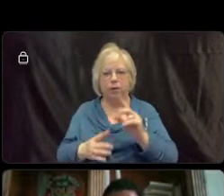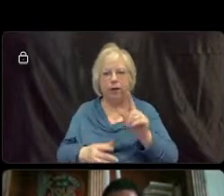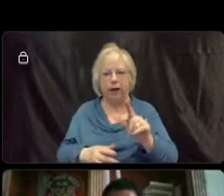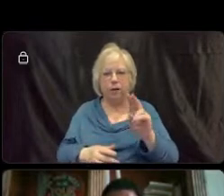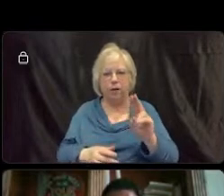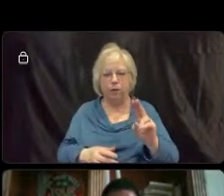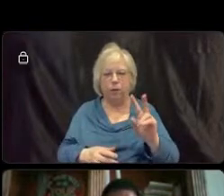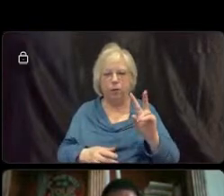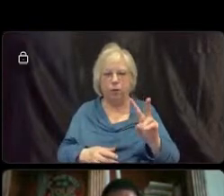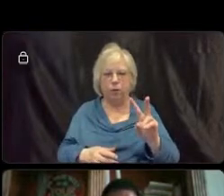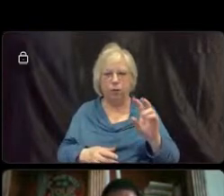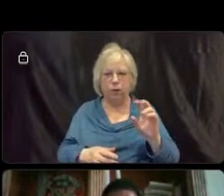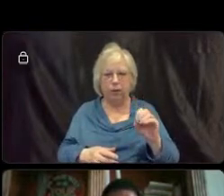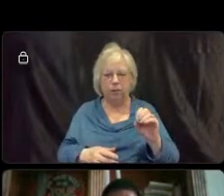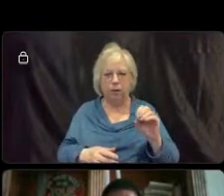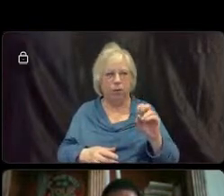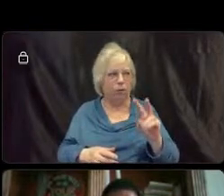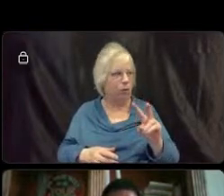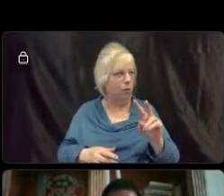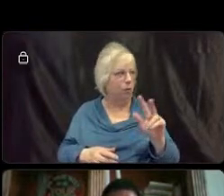LU